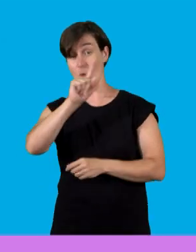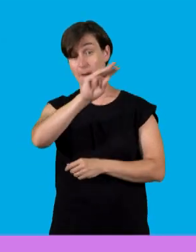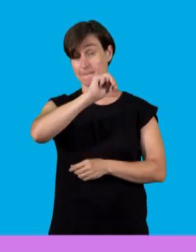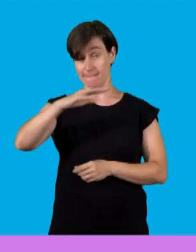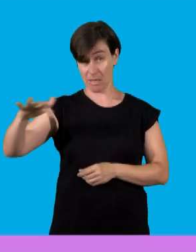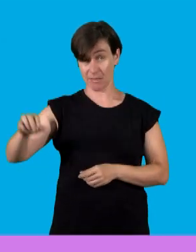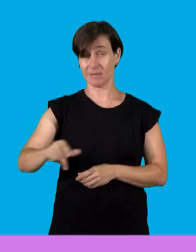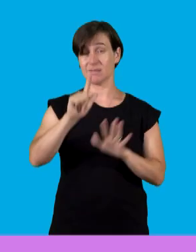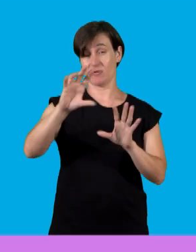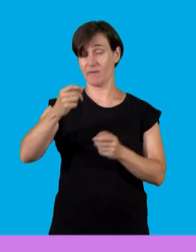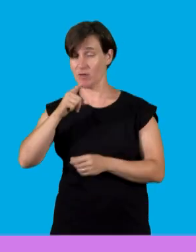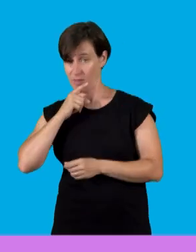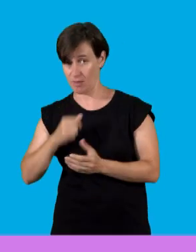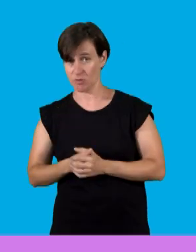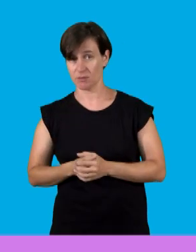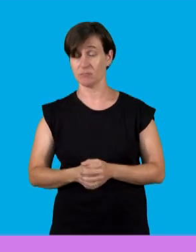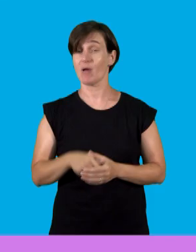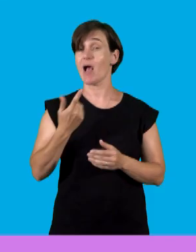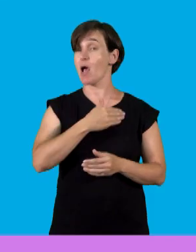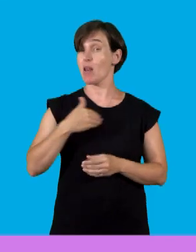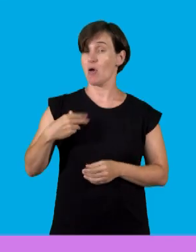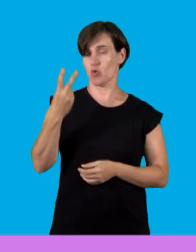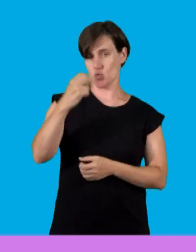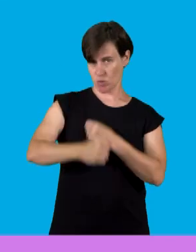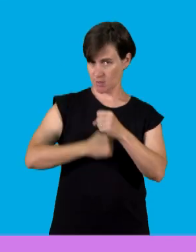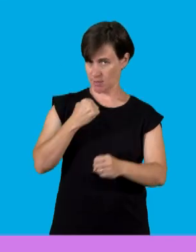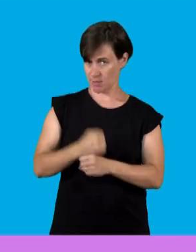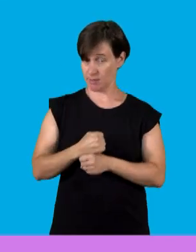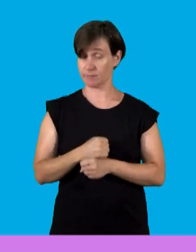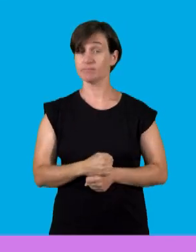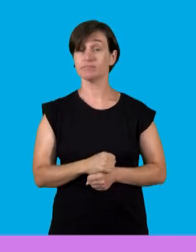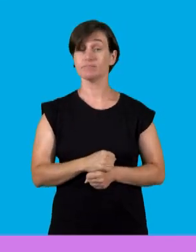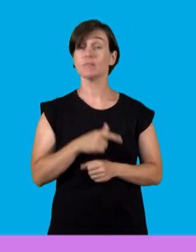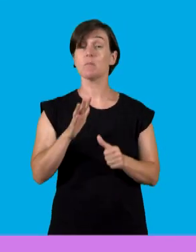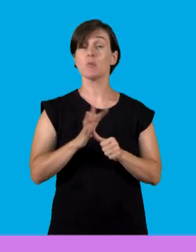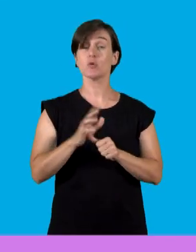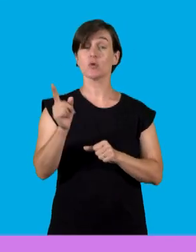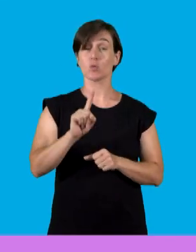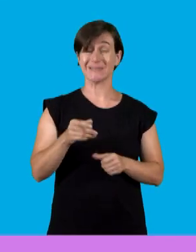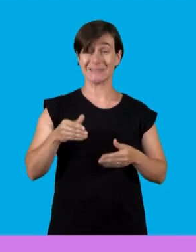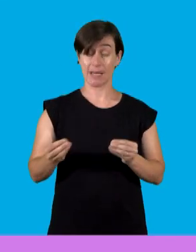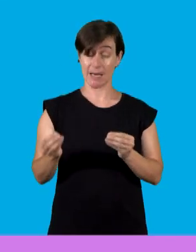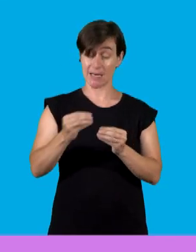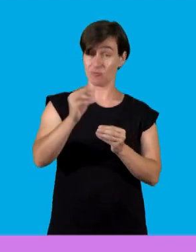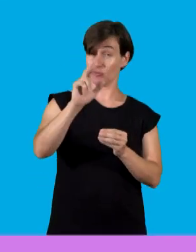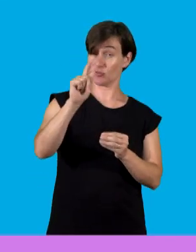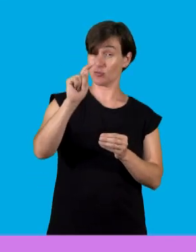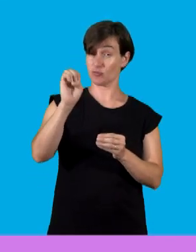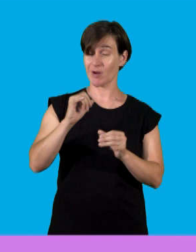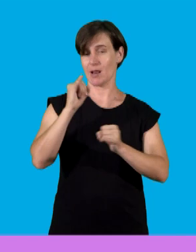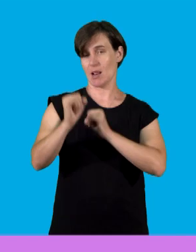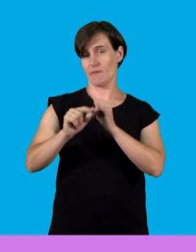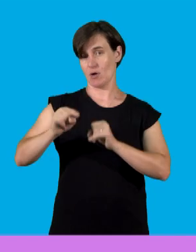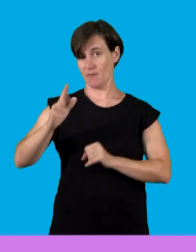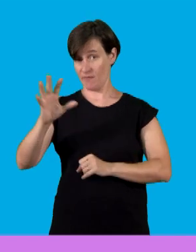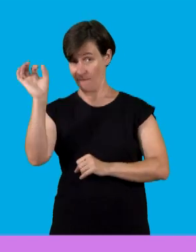1,750,000 rand. Okay, the length of the loan is 20 years. Also important here is the current interest rate is